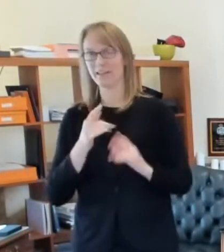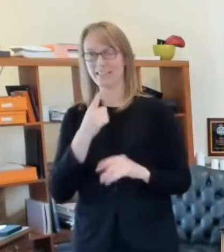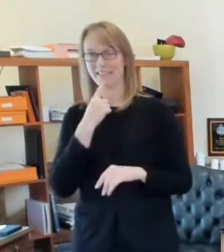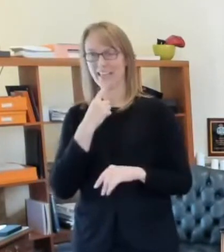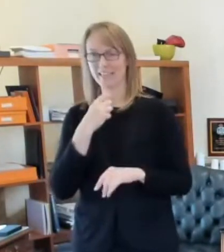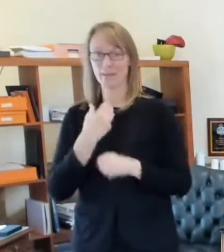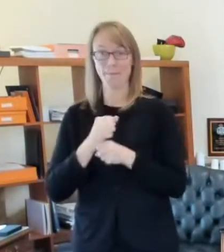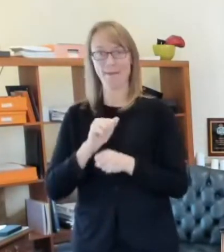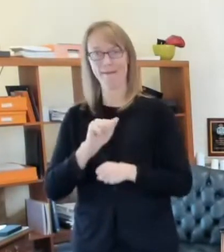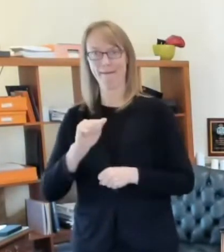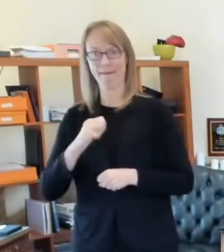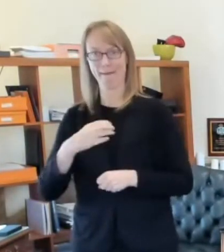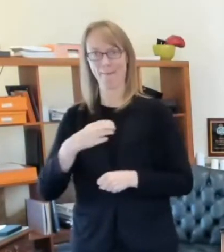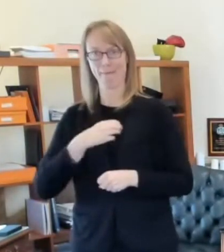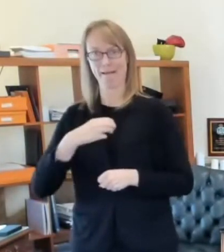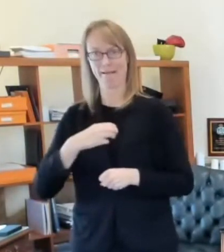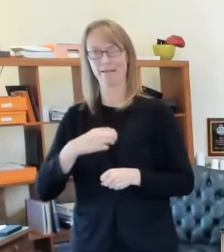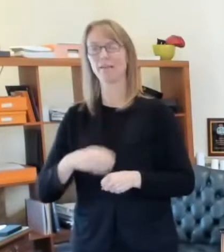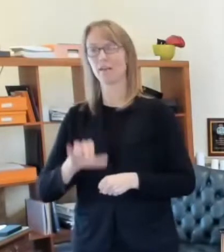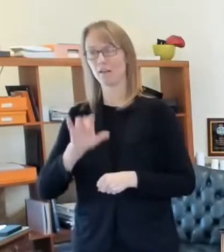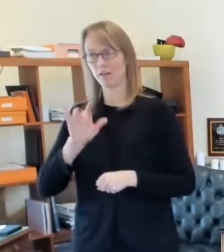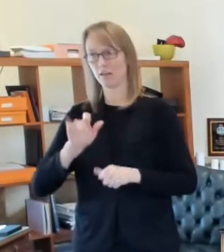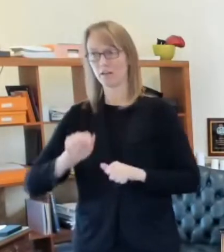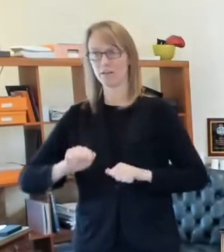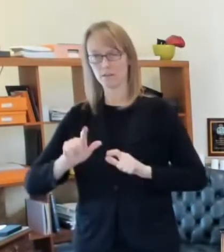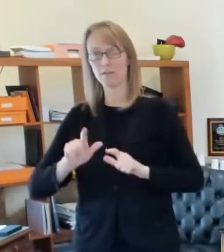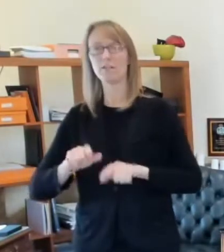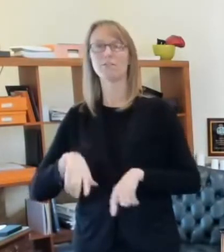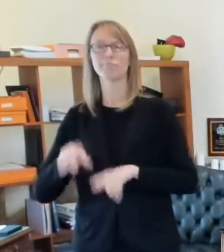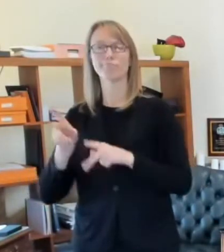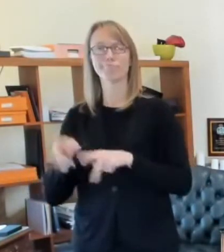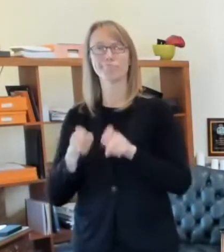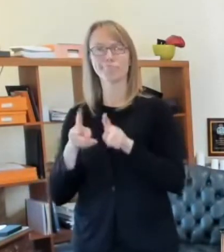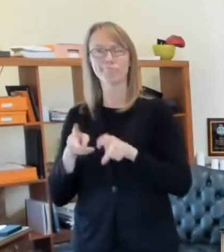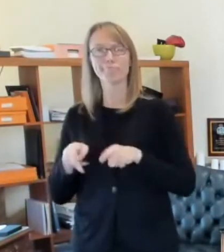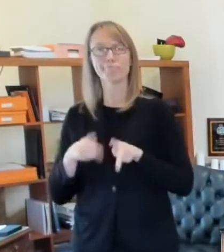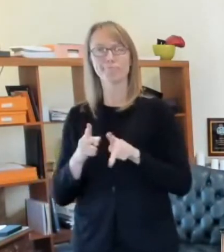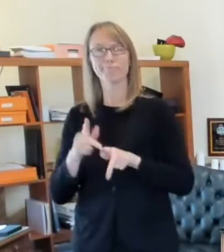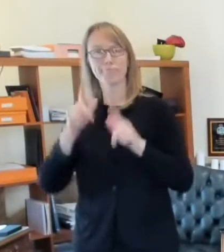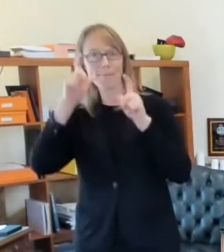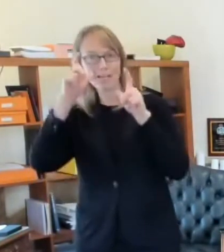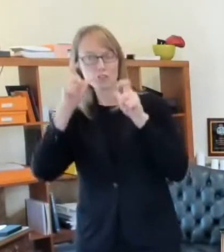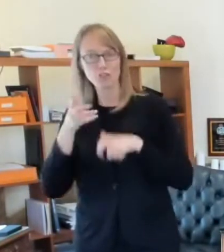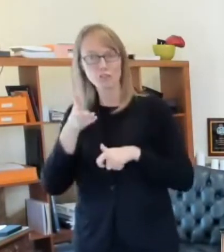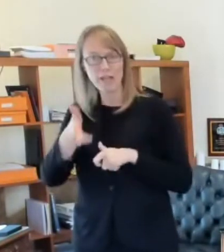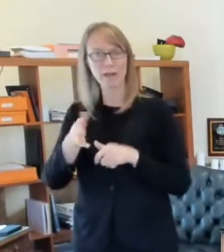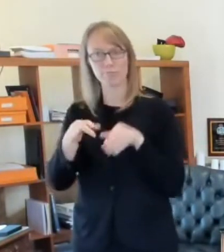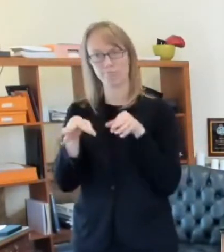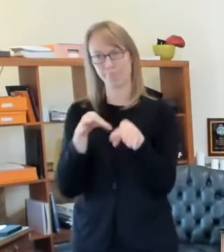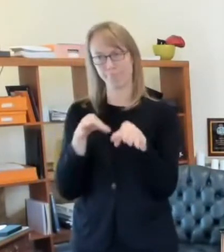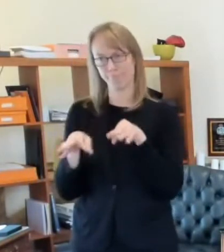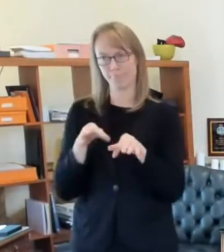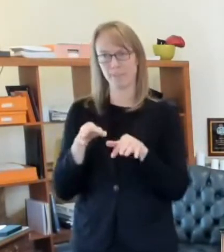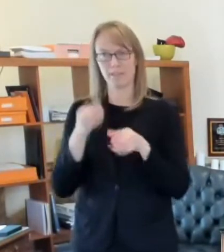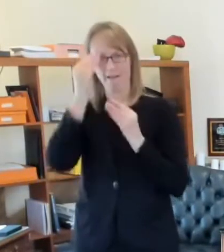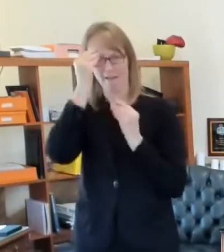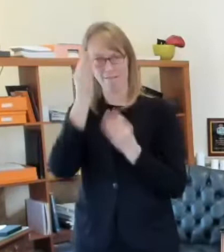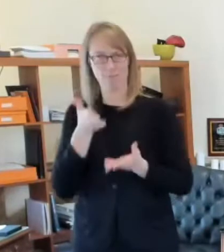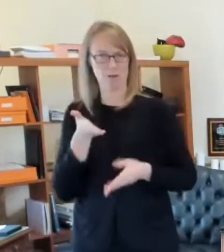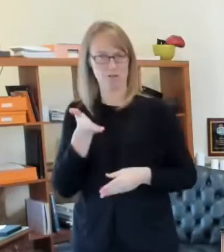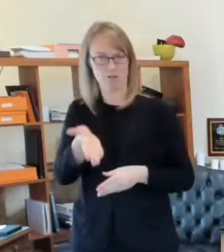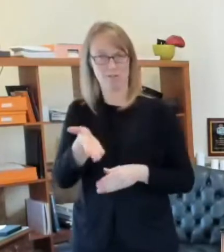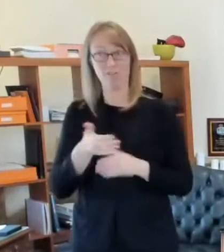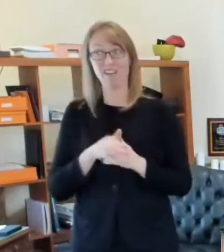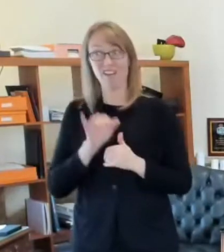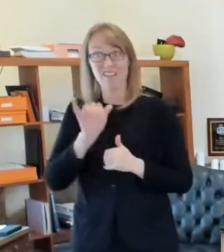Complaint. You can upload pictures and provide some good information that way. That's actually a great way to do it because